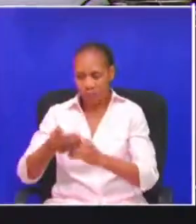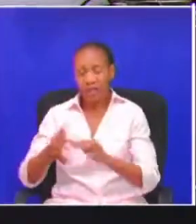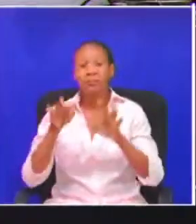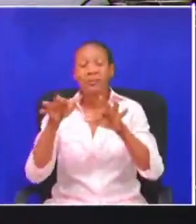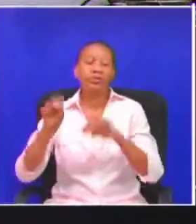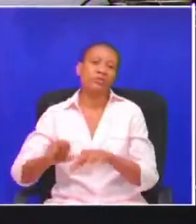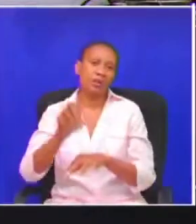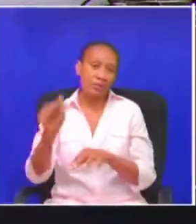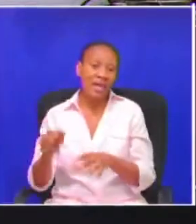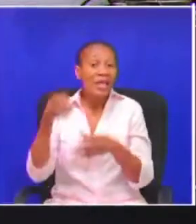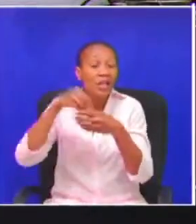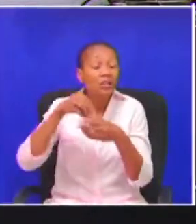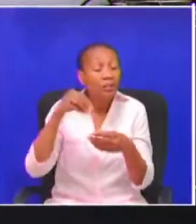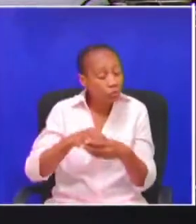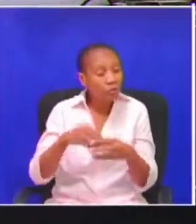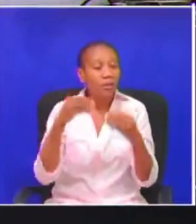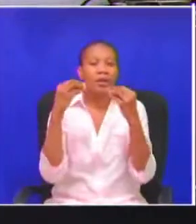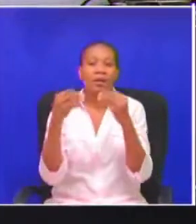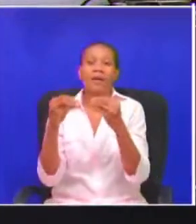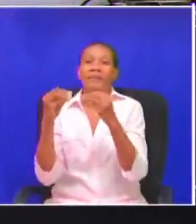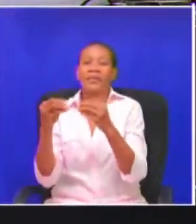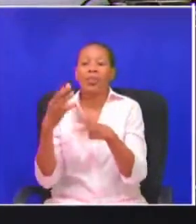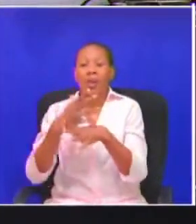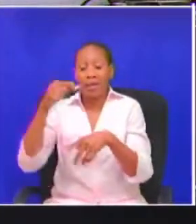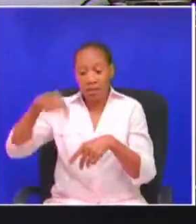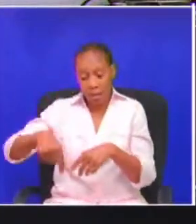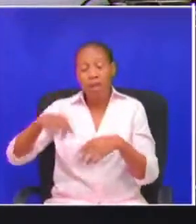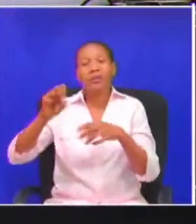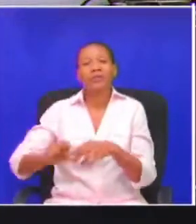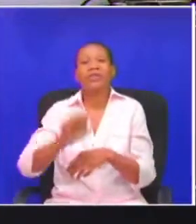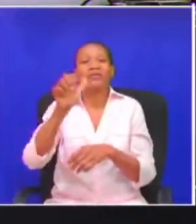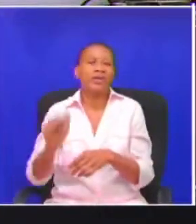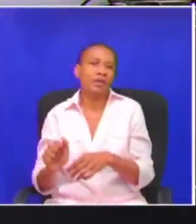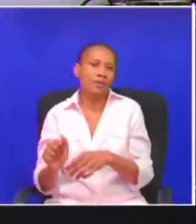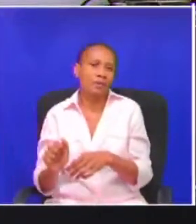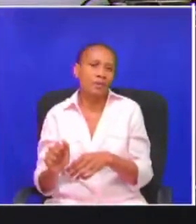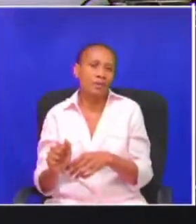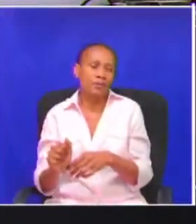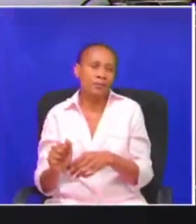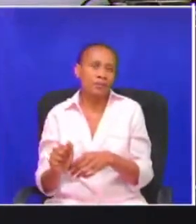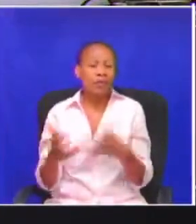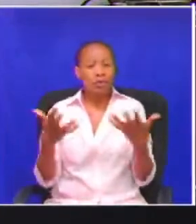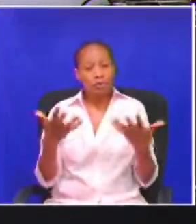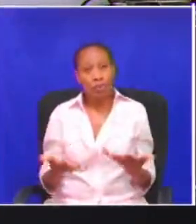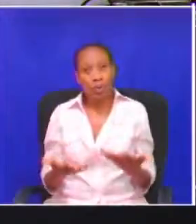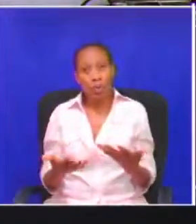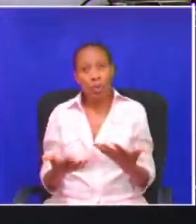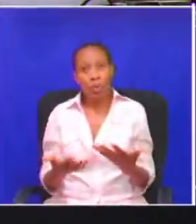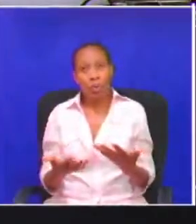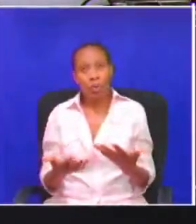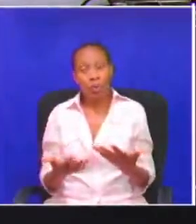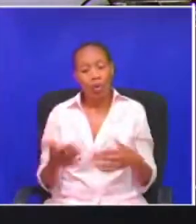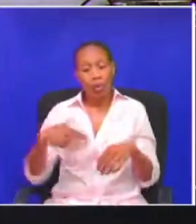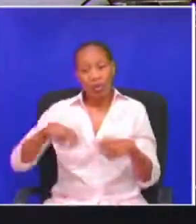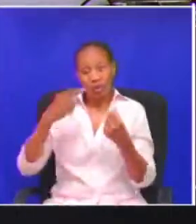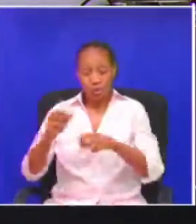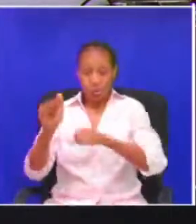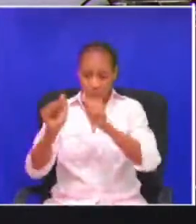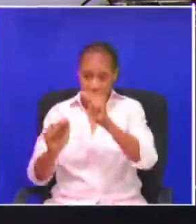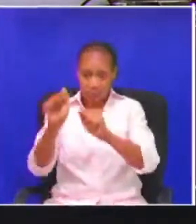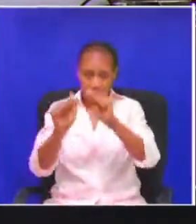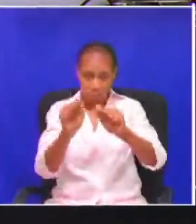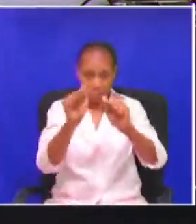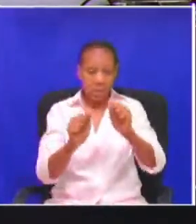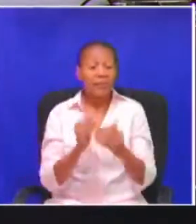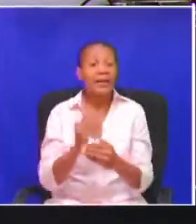including companies that operate in our country, are exposed to. And on the basis of such assessments, they are